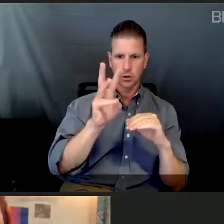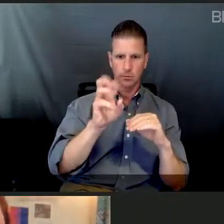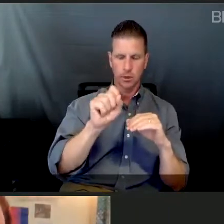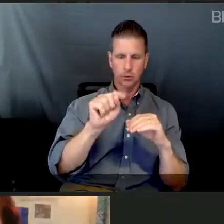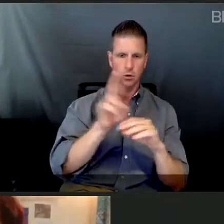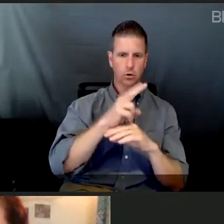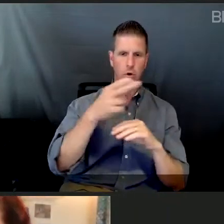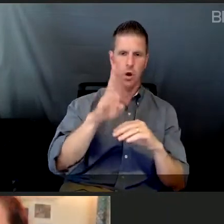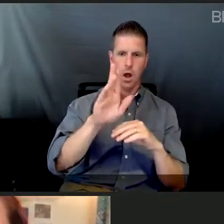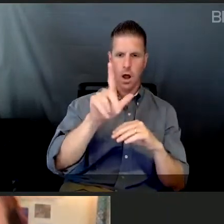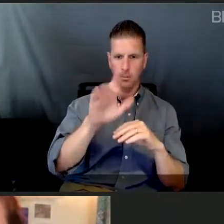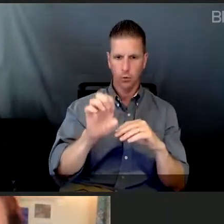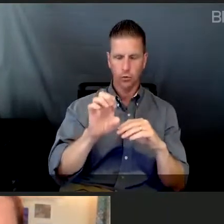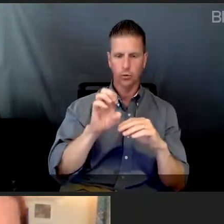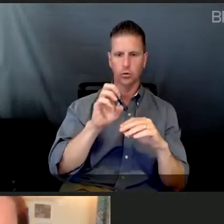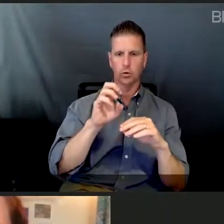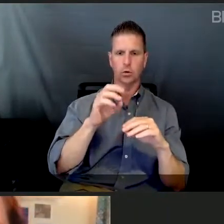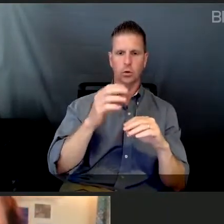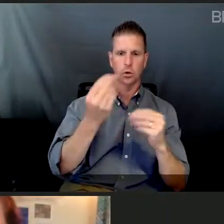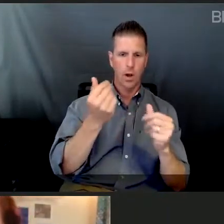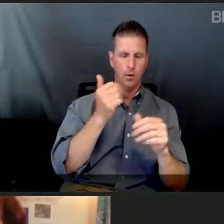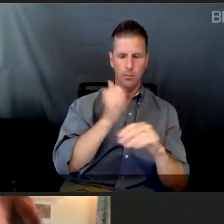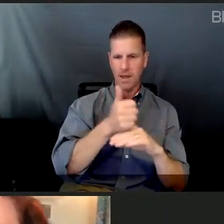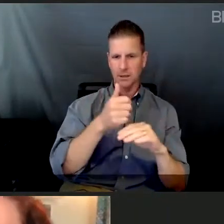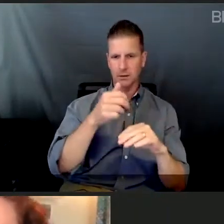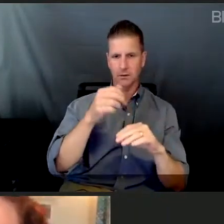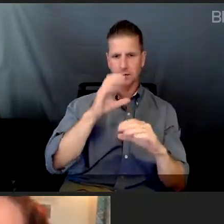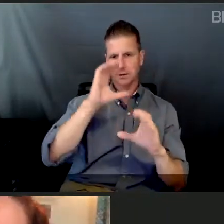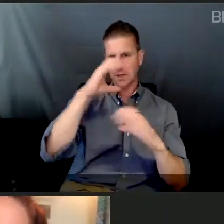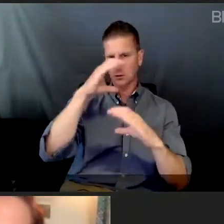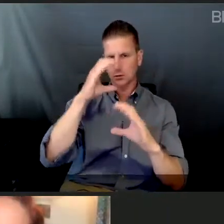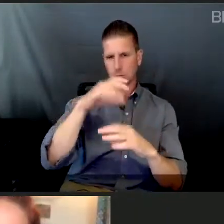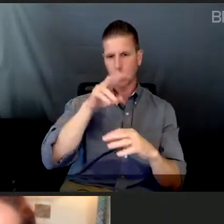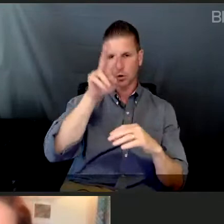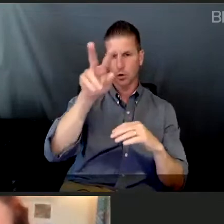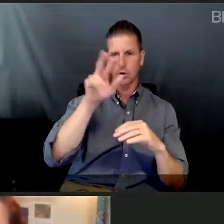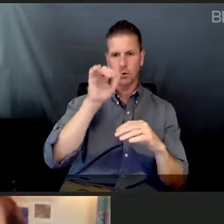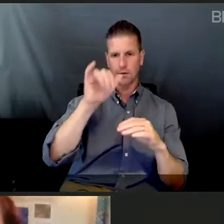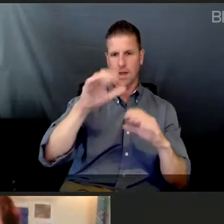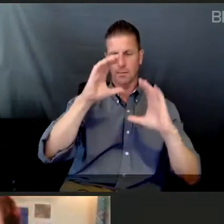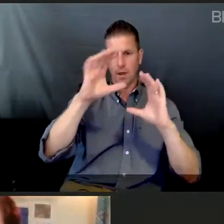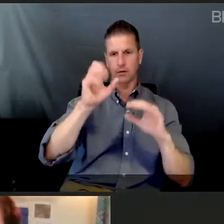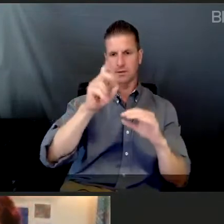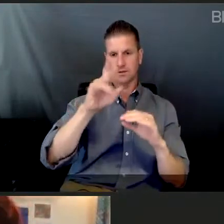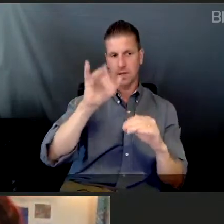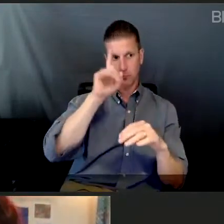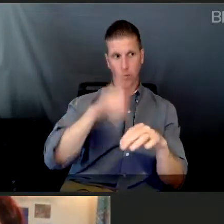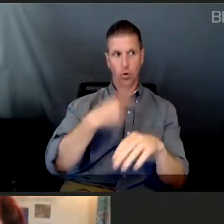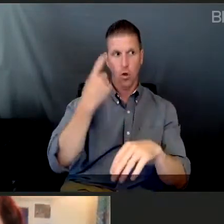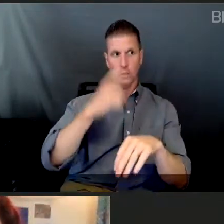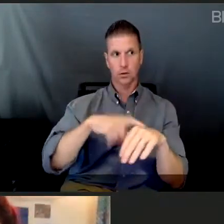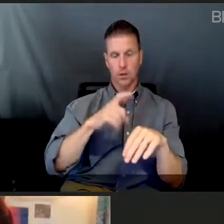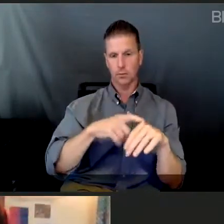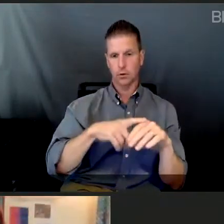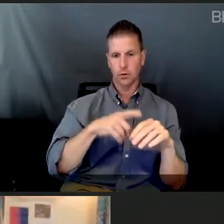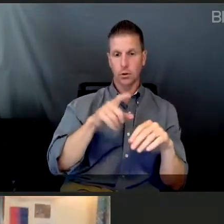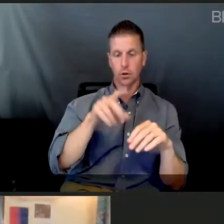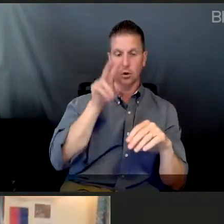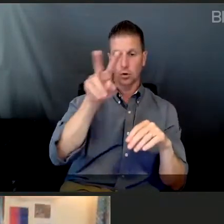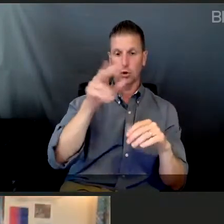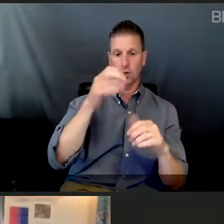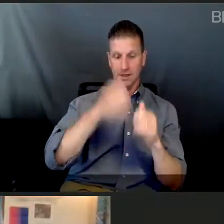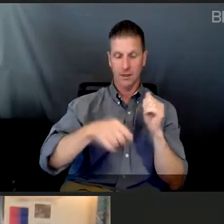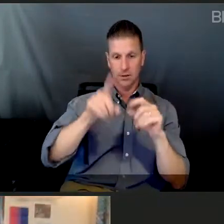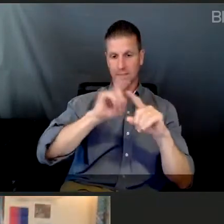Space Telescope, ground-based telescopes, anything you can, looking at that patch of the sky for a very long time. And then you look at each of these